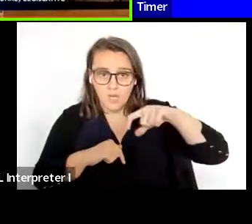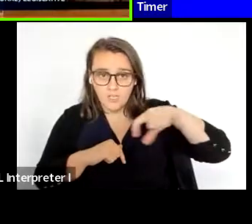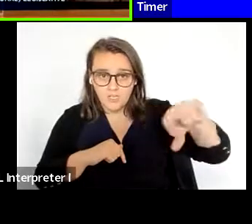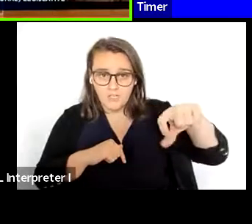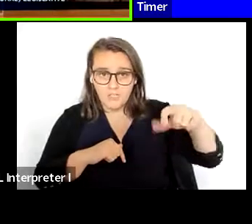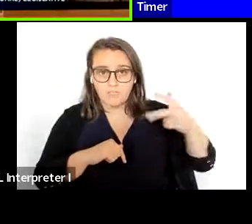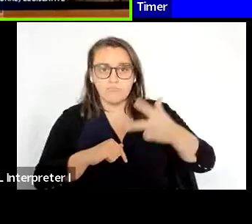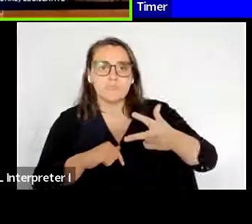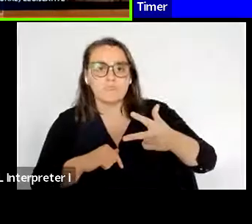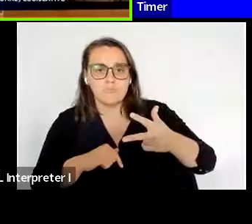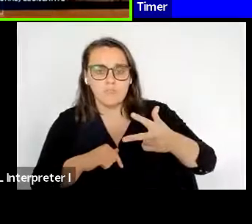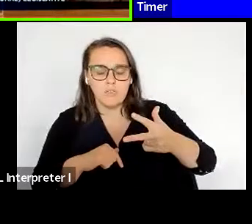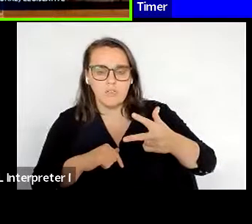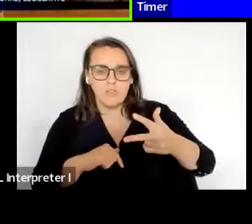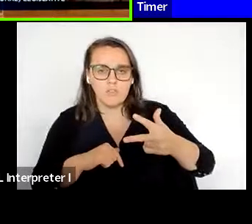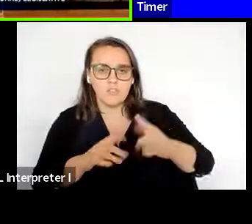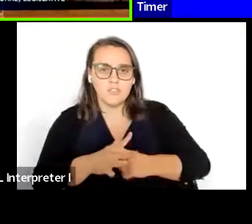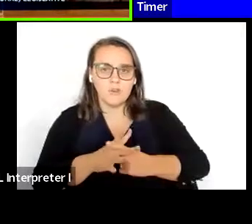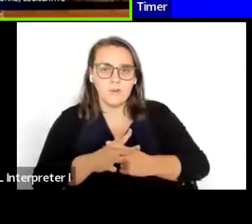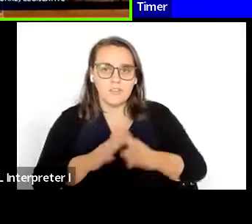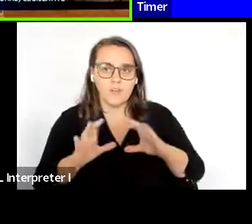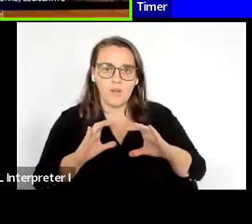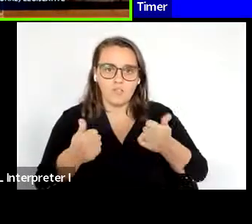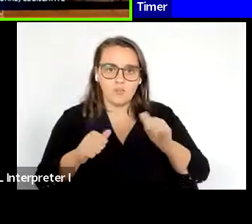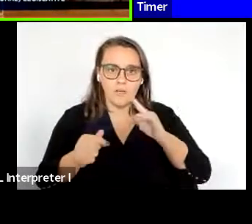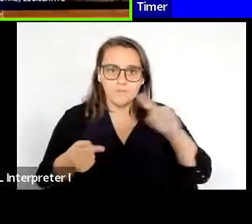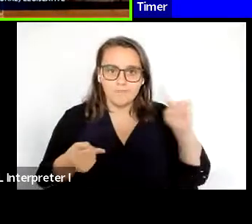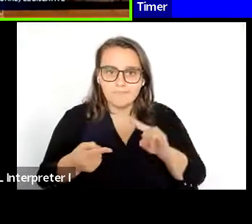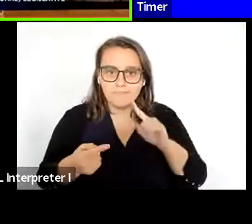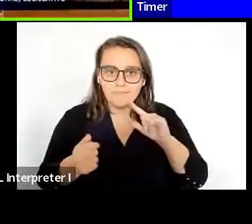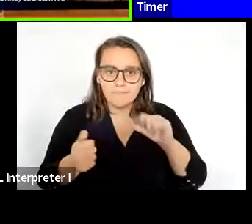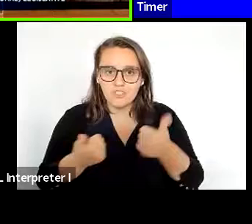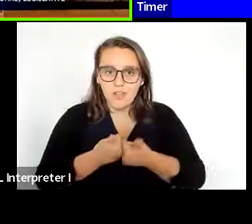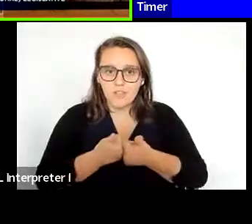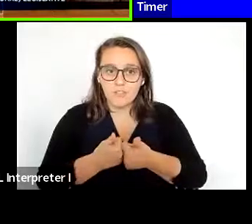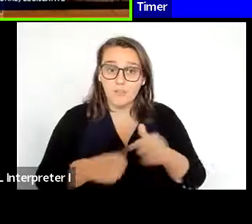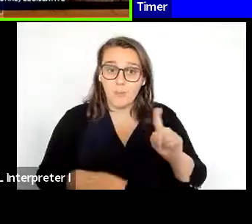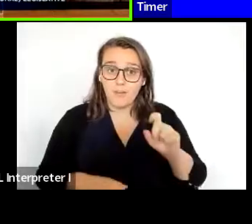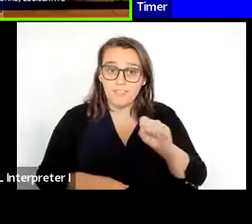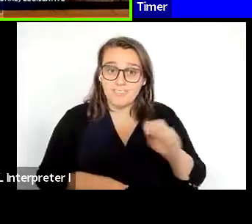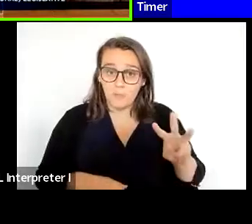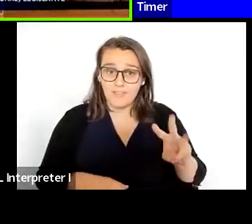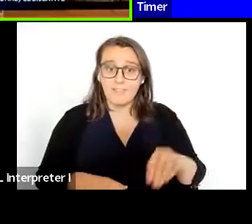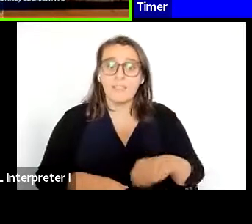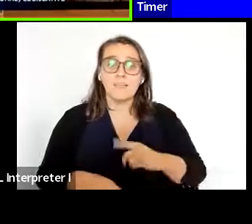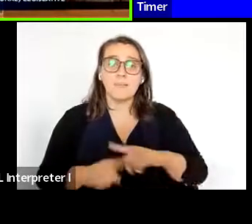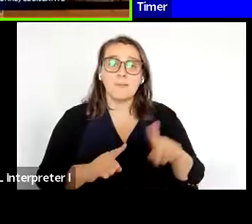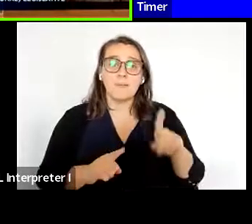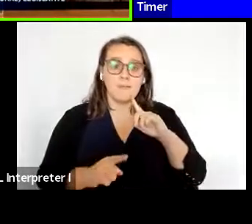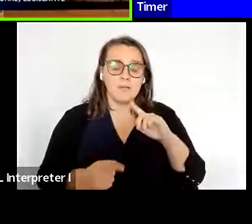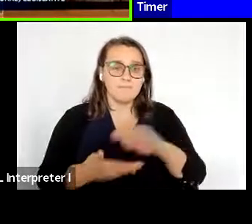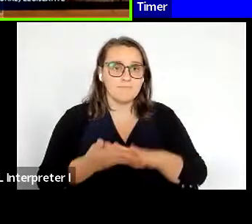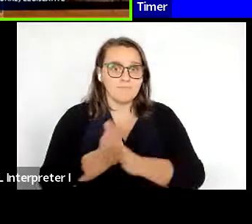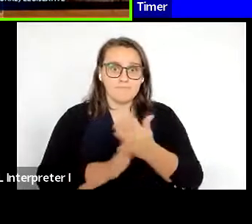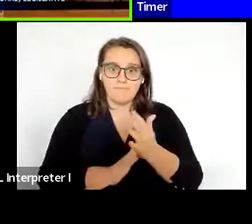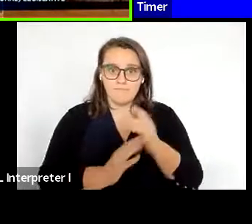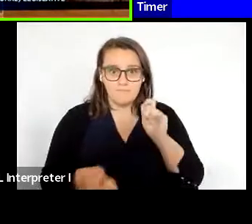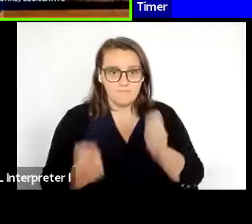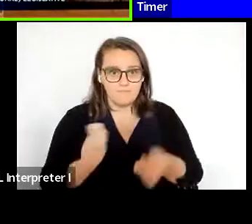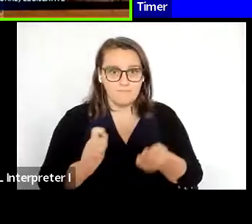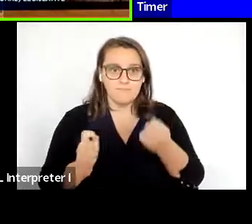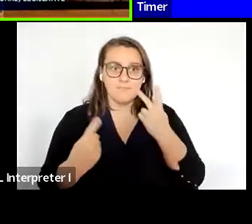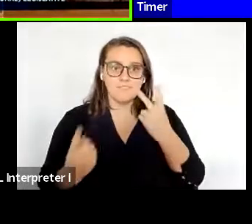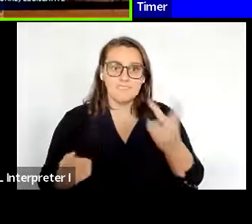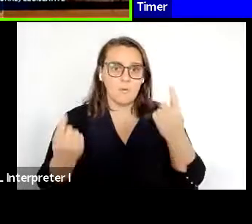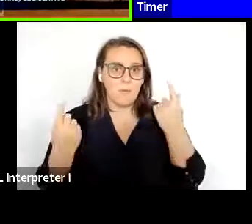started off from a conversation trying to address a lot of transportation challenges in Southwest, but very quickly morphed into seeing this take place on many of our